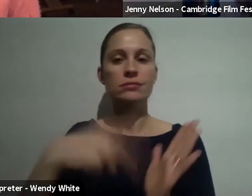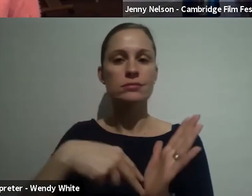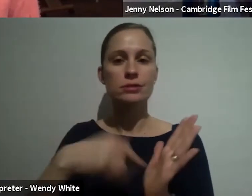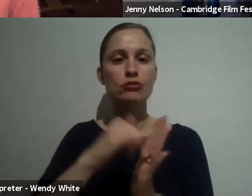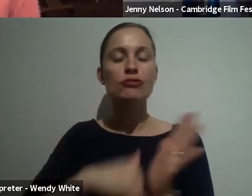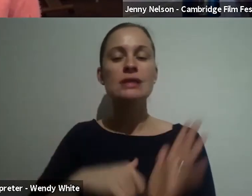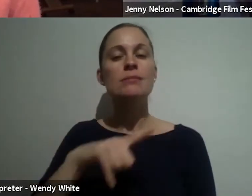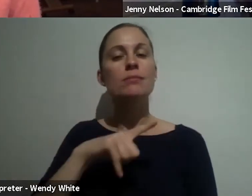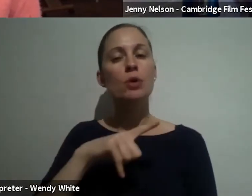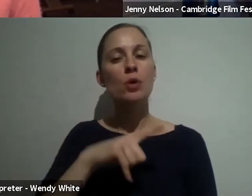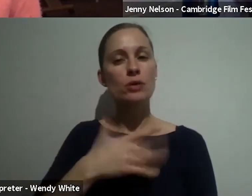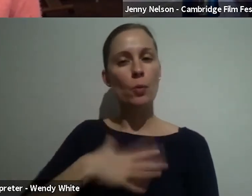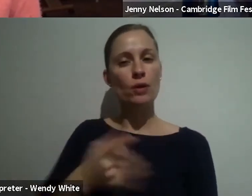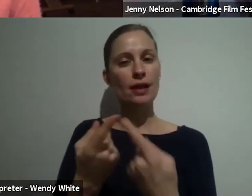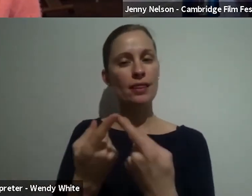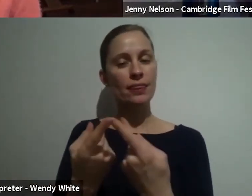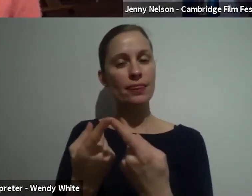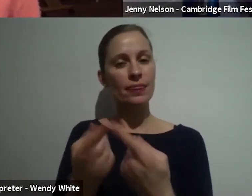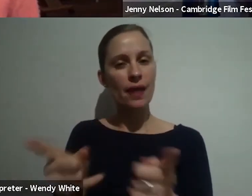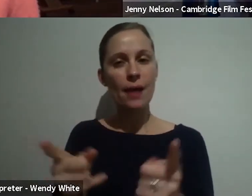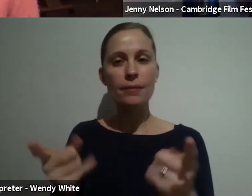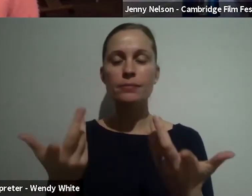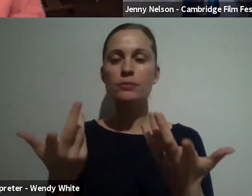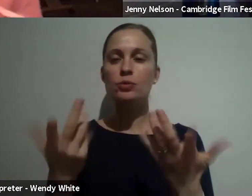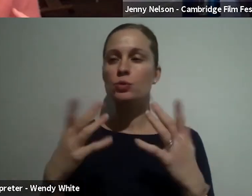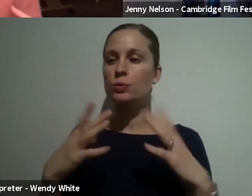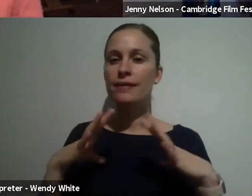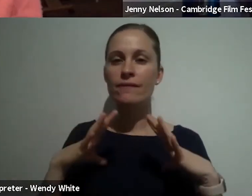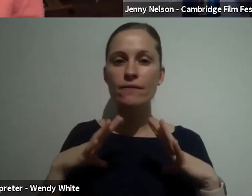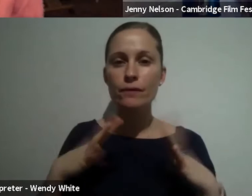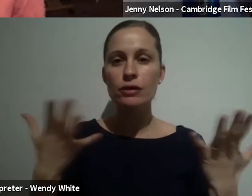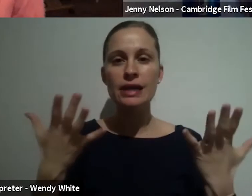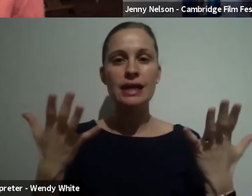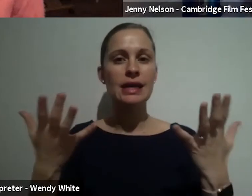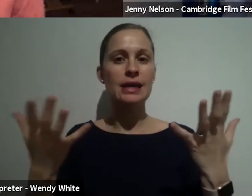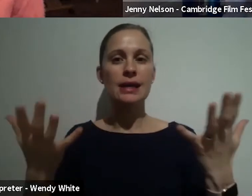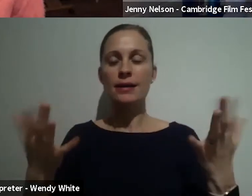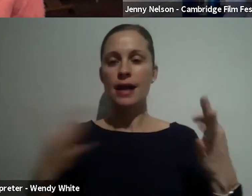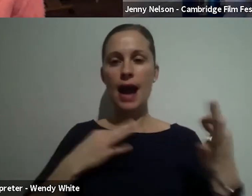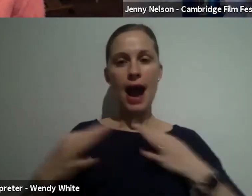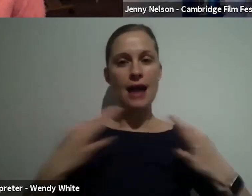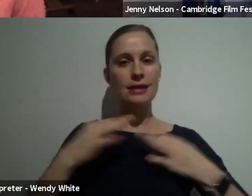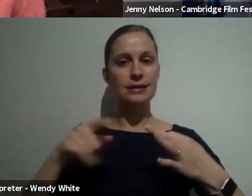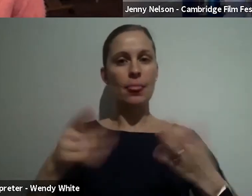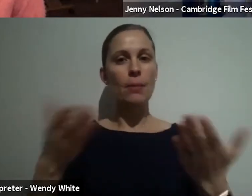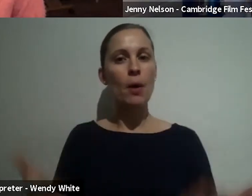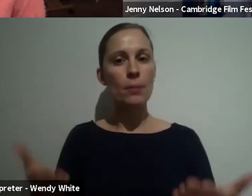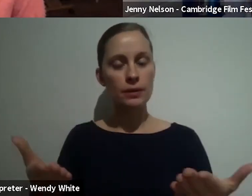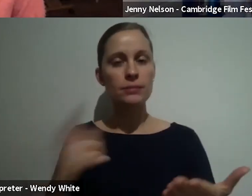I wanted them to be very free and to live the moment. But the funny thing is